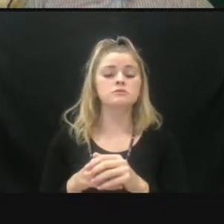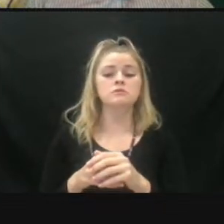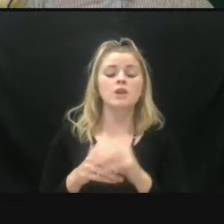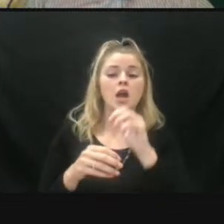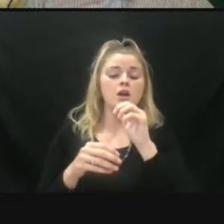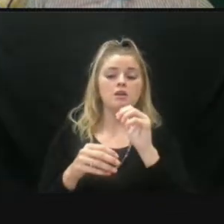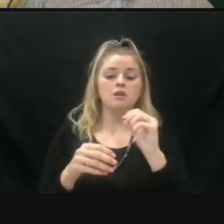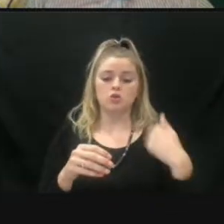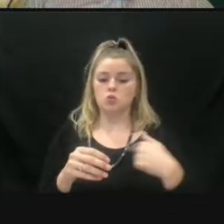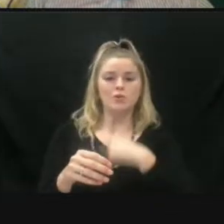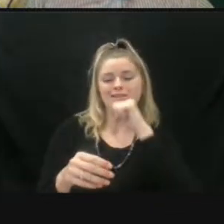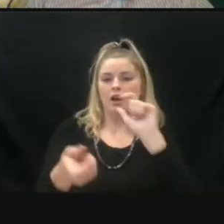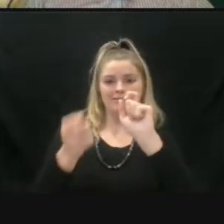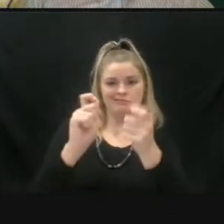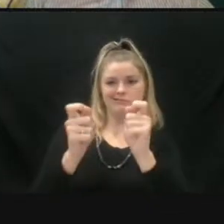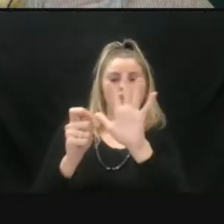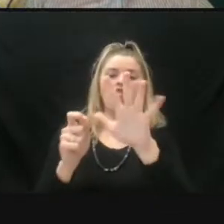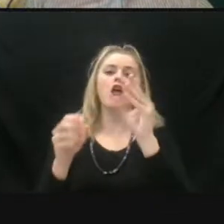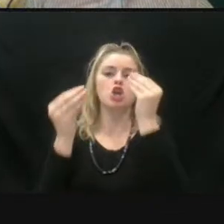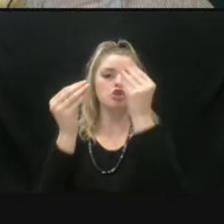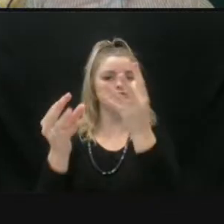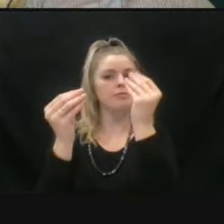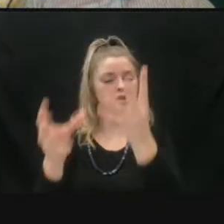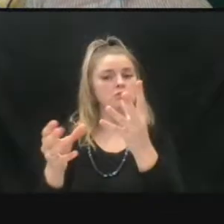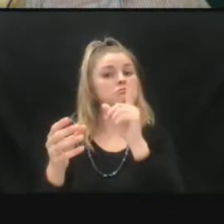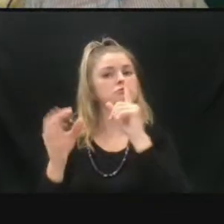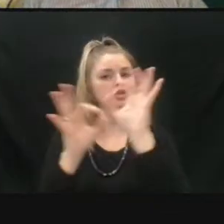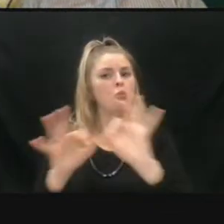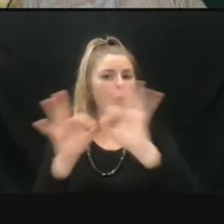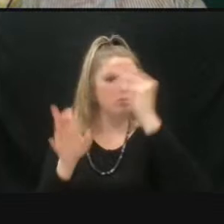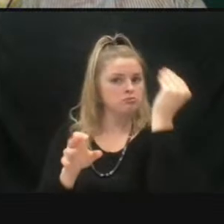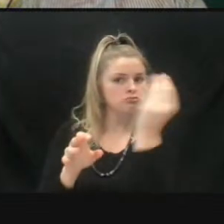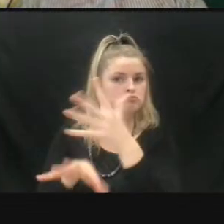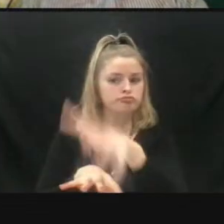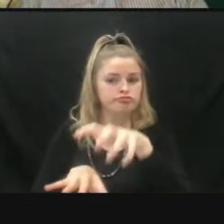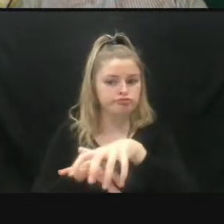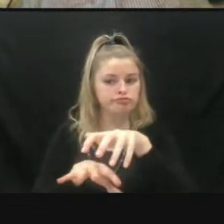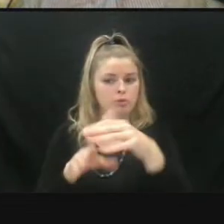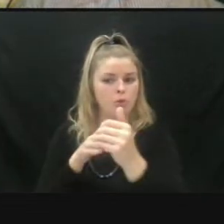manipulated or misused was incredibly effective.